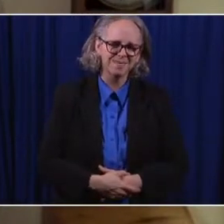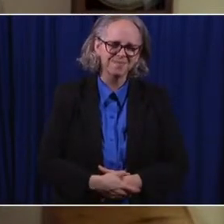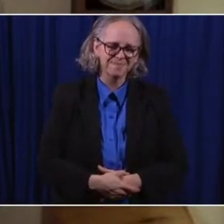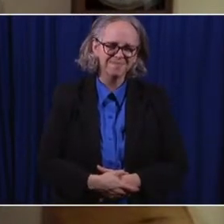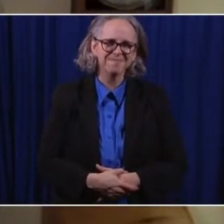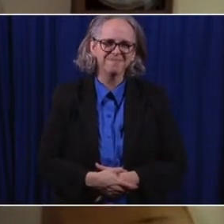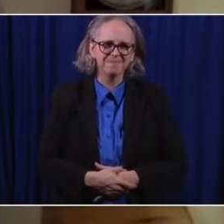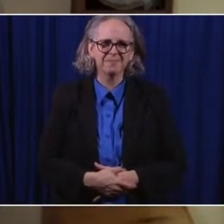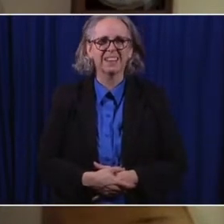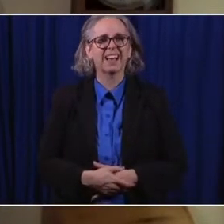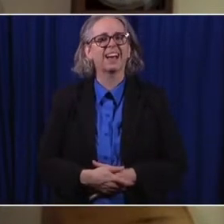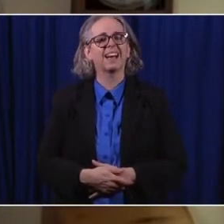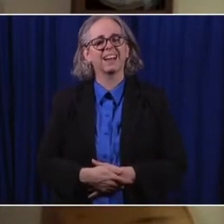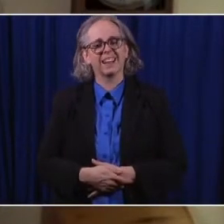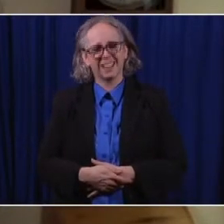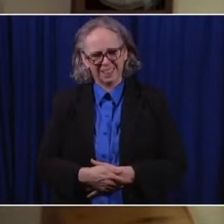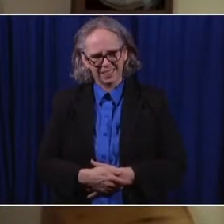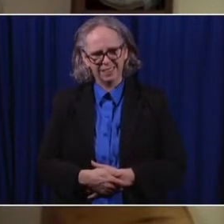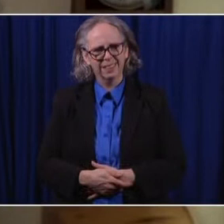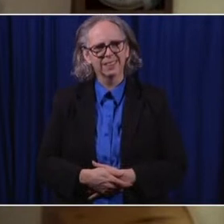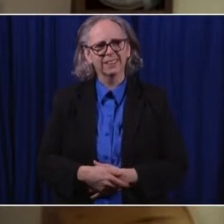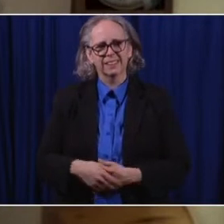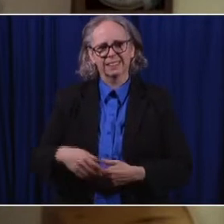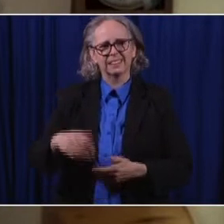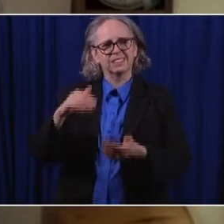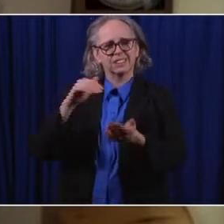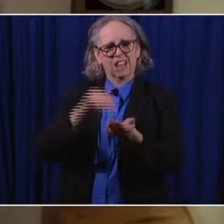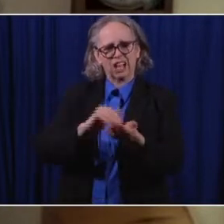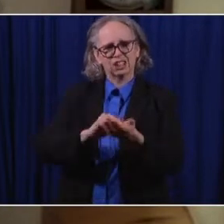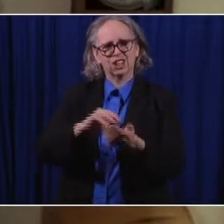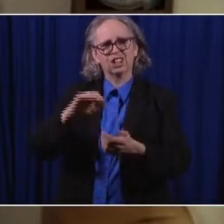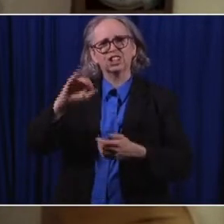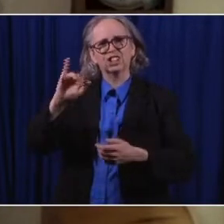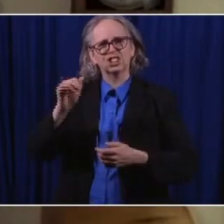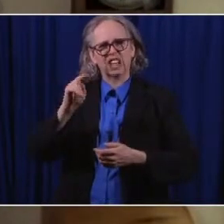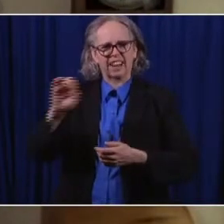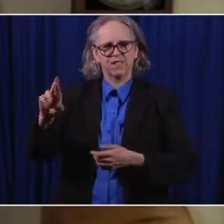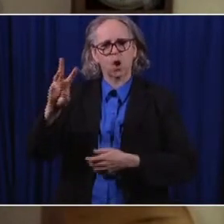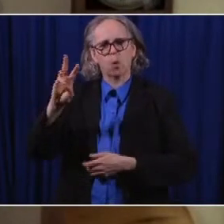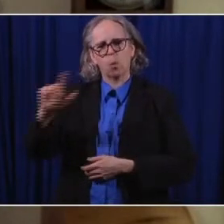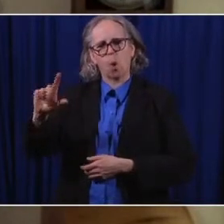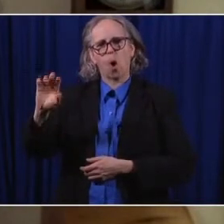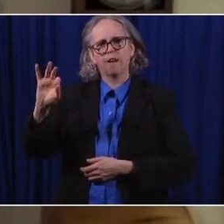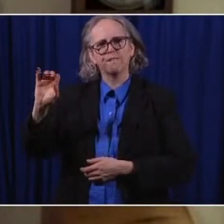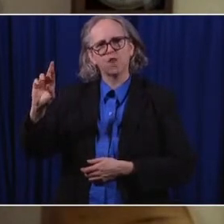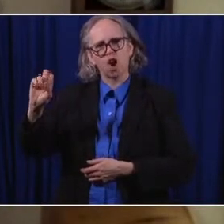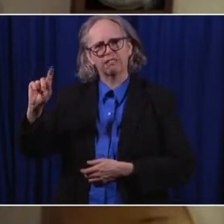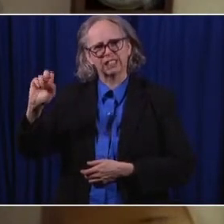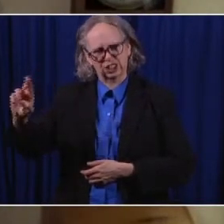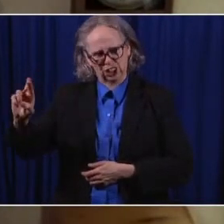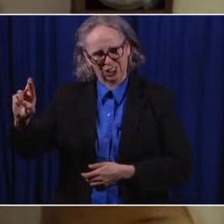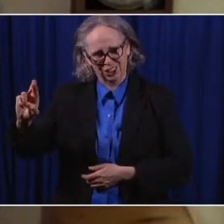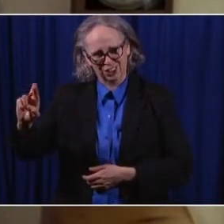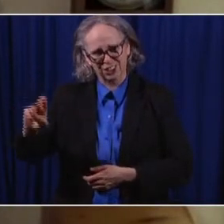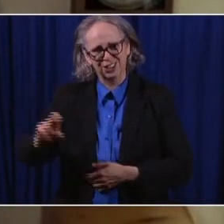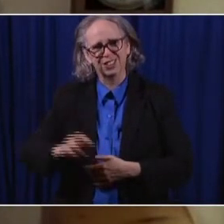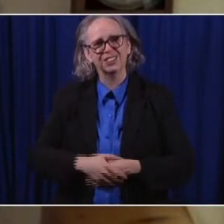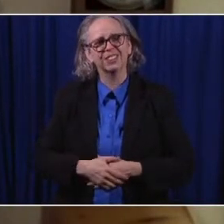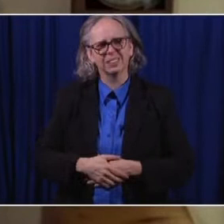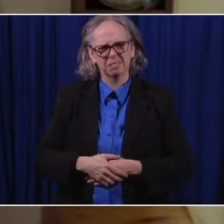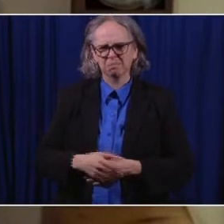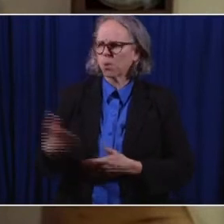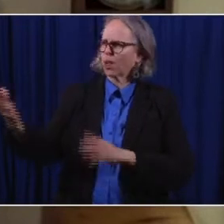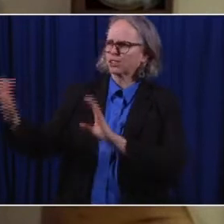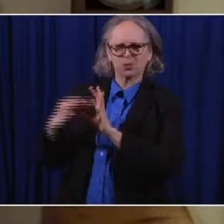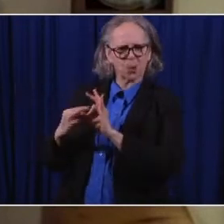We're going to go now to Dr. Jennifer Wall-Forster, who has joined us before. Doctor, thanks for being with us again.